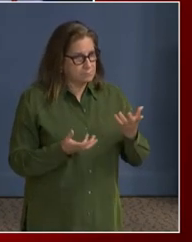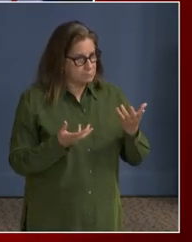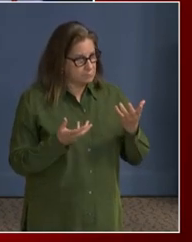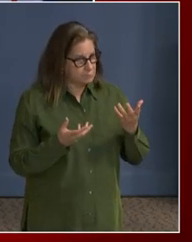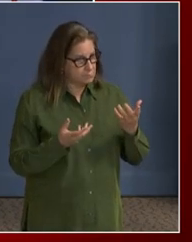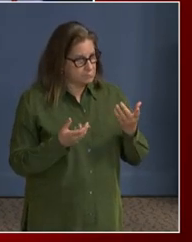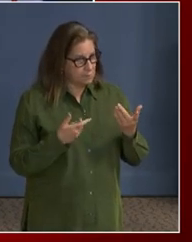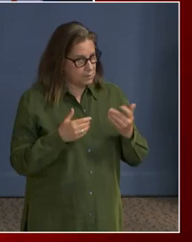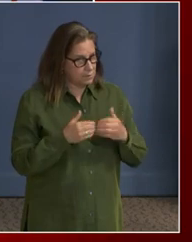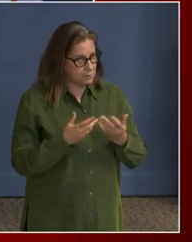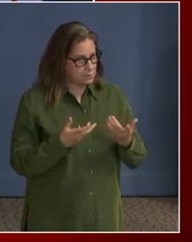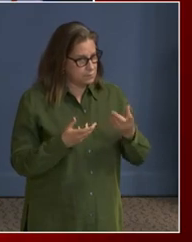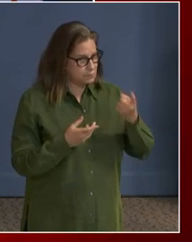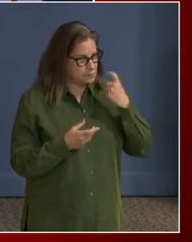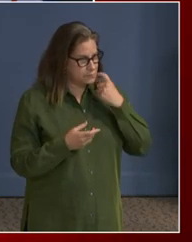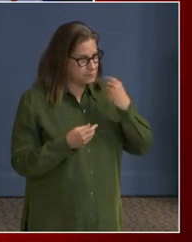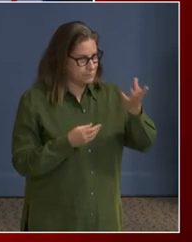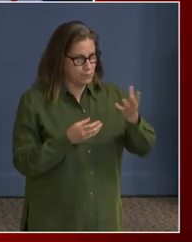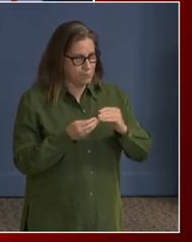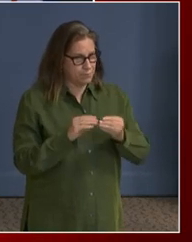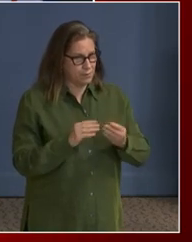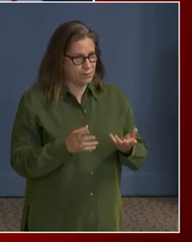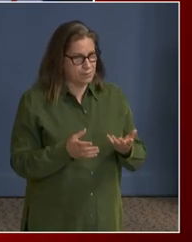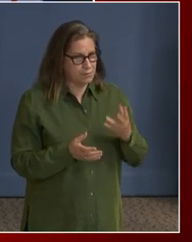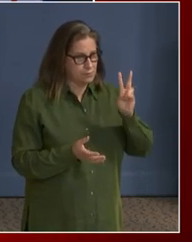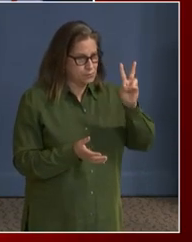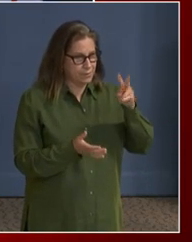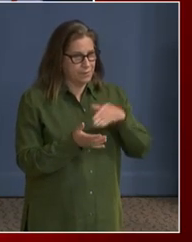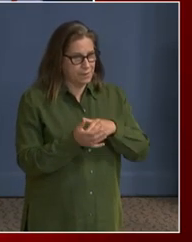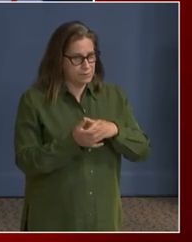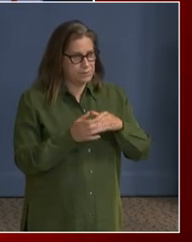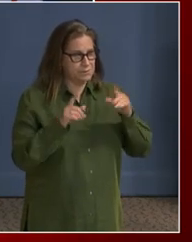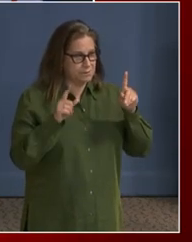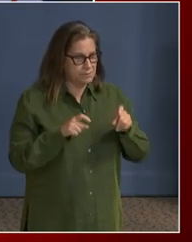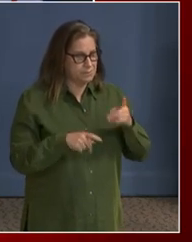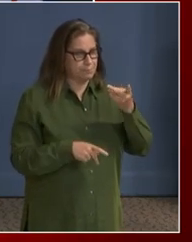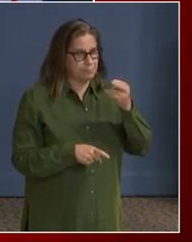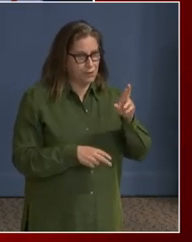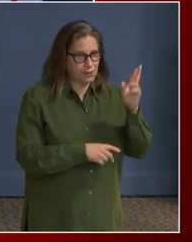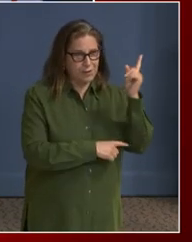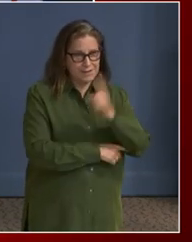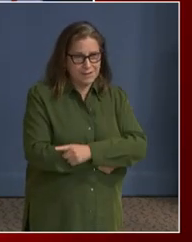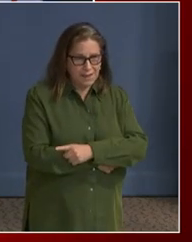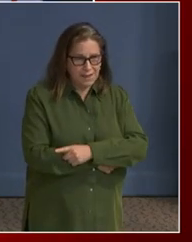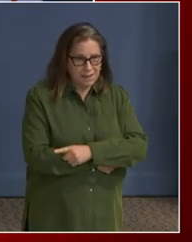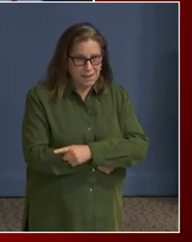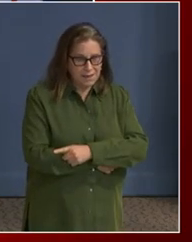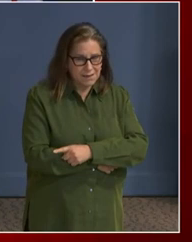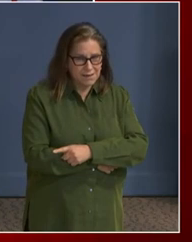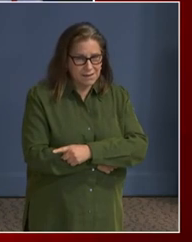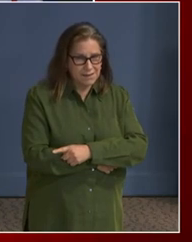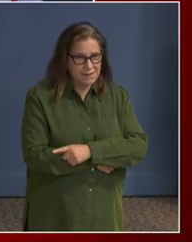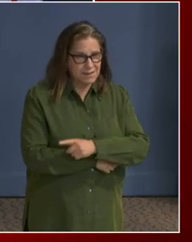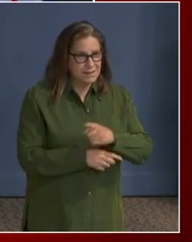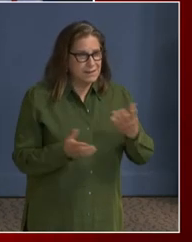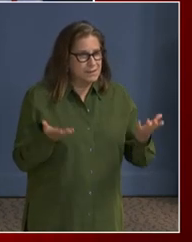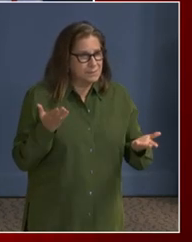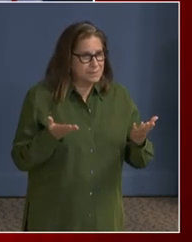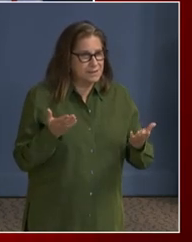gave the numbers, Mark, so we're doing almost 2,000 tests a day. Of that, probably in the neighborhood of 1,400